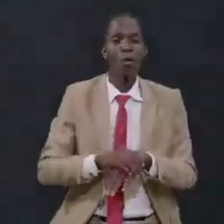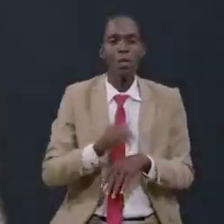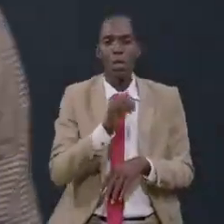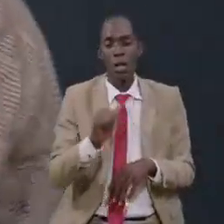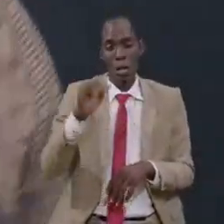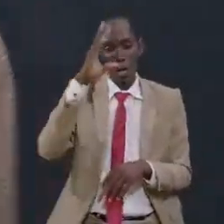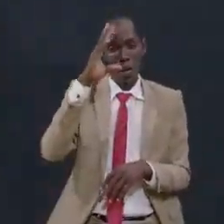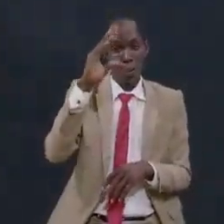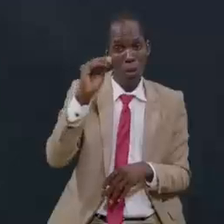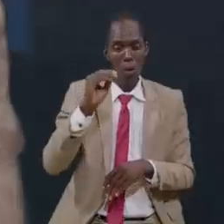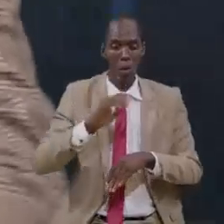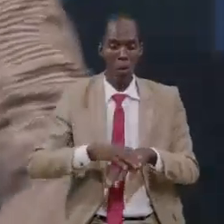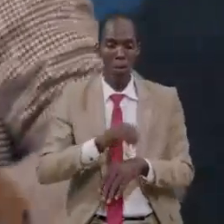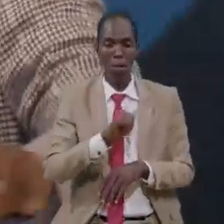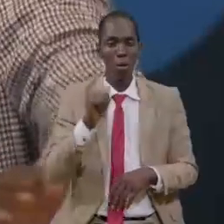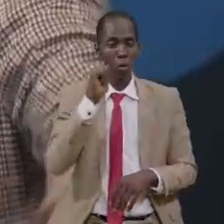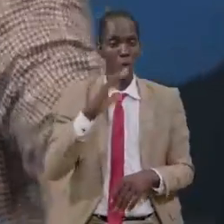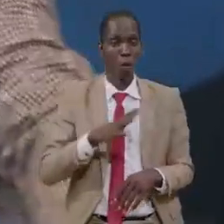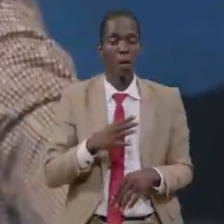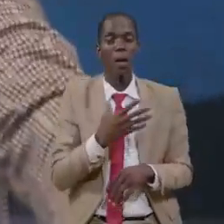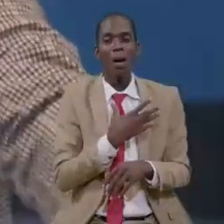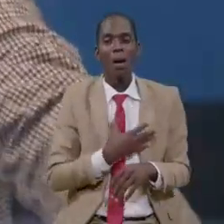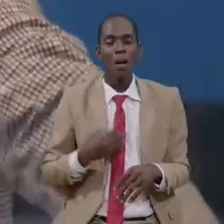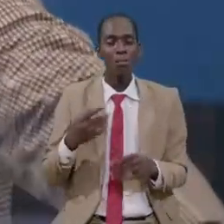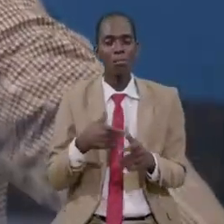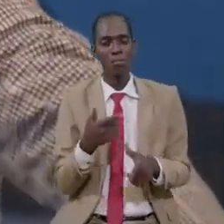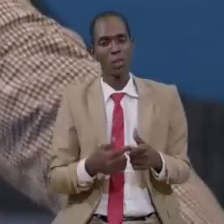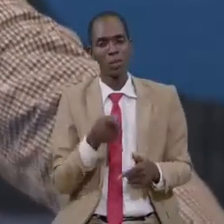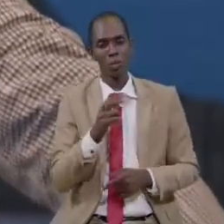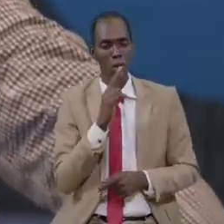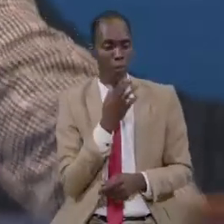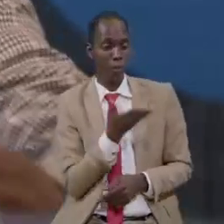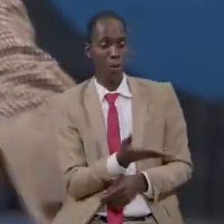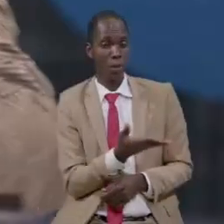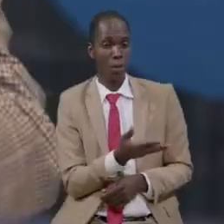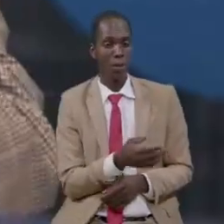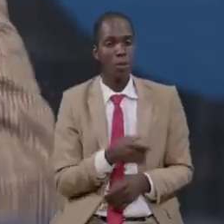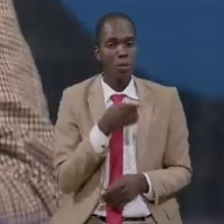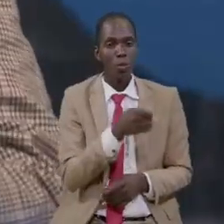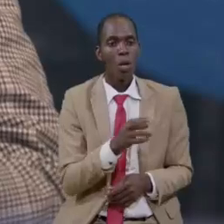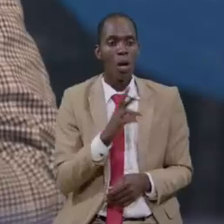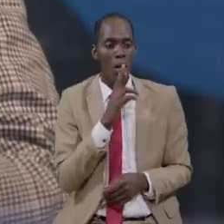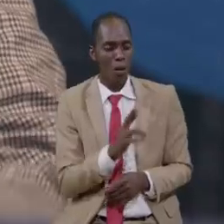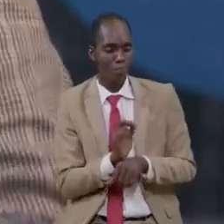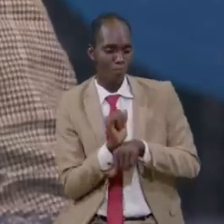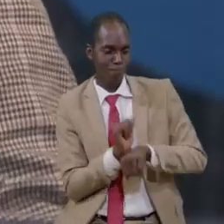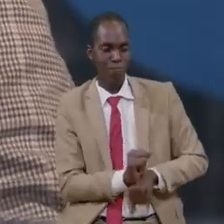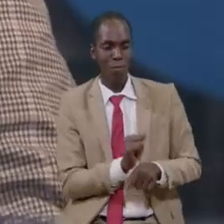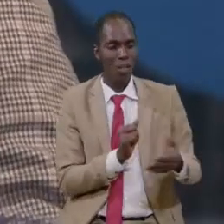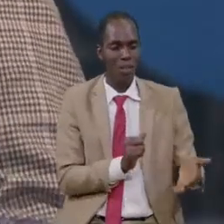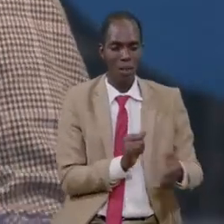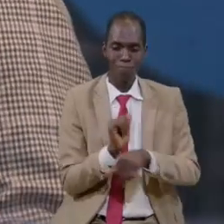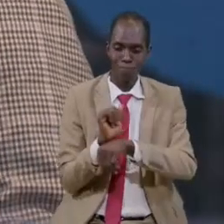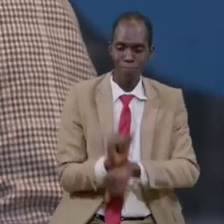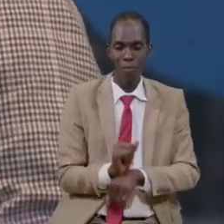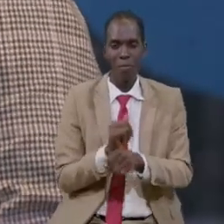a woman, and there you are hedged here, hedged there, in front,